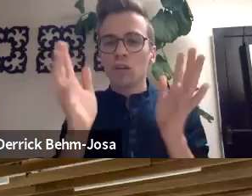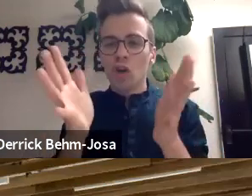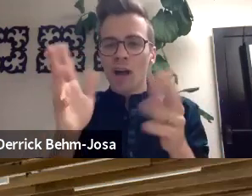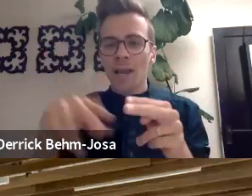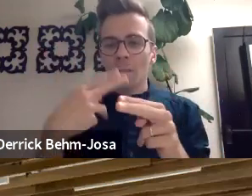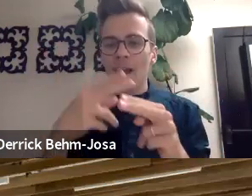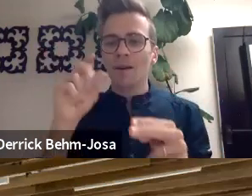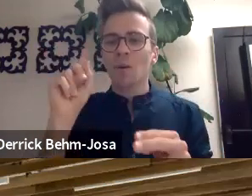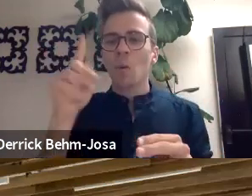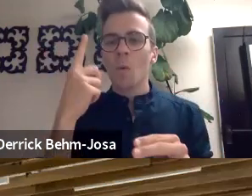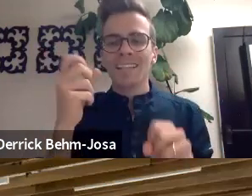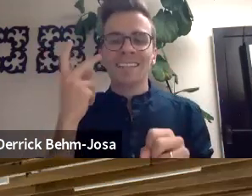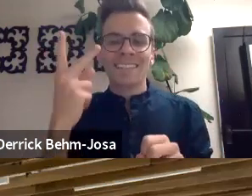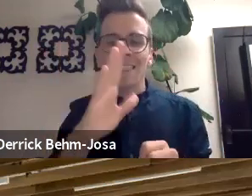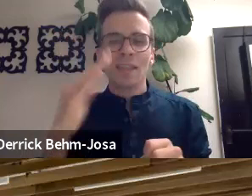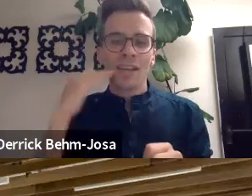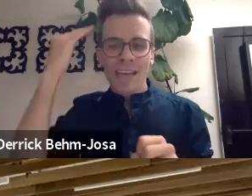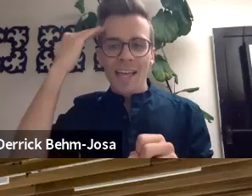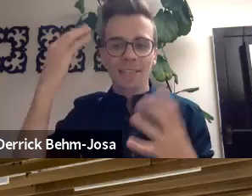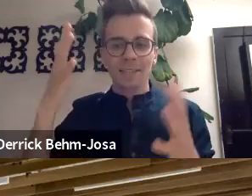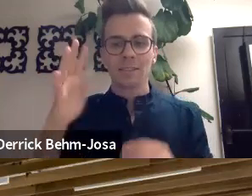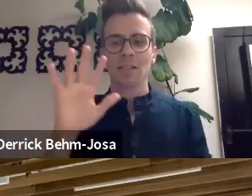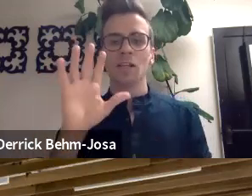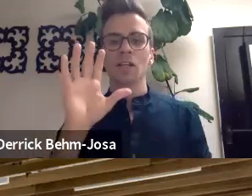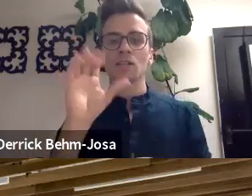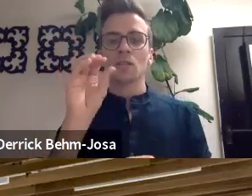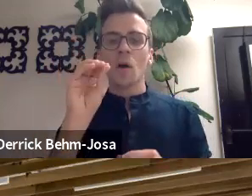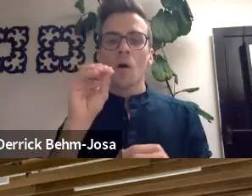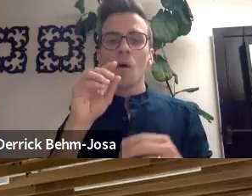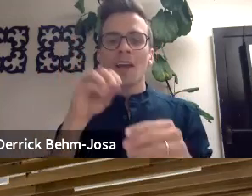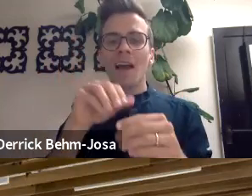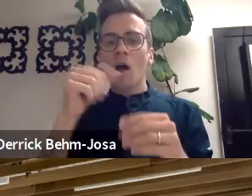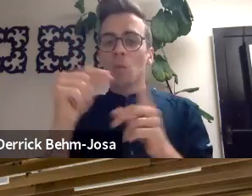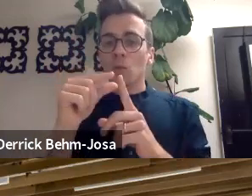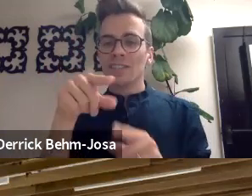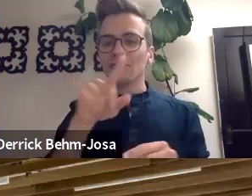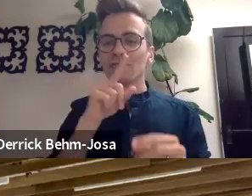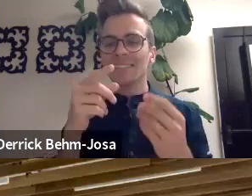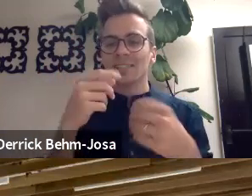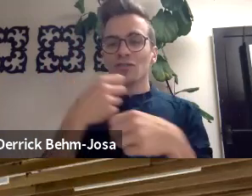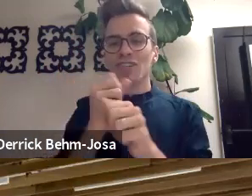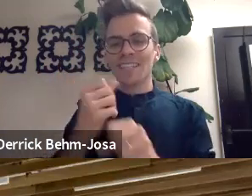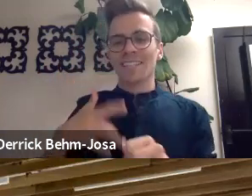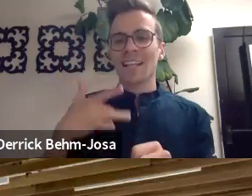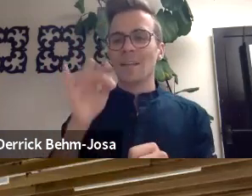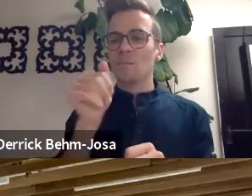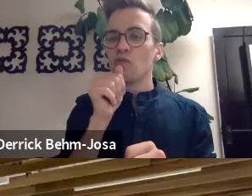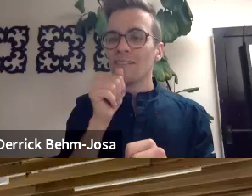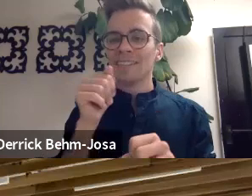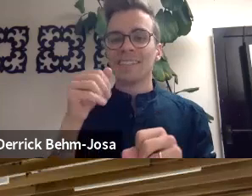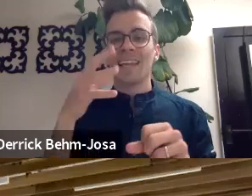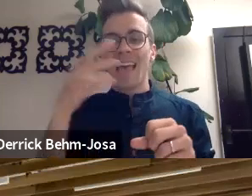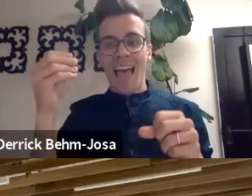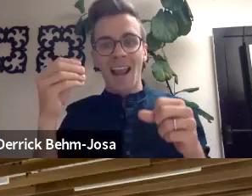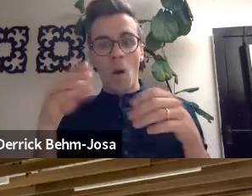what's happening in those individual cubicles or what they're talking about. You might be able to see the tops of their heads, but that's it. So in other words,